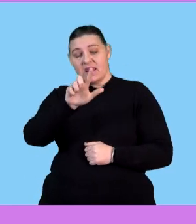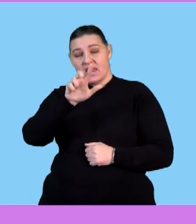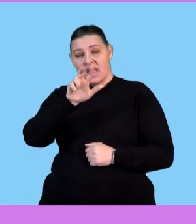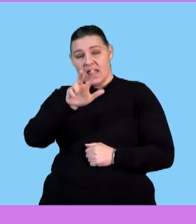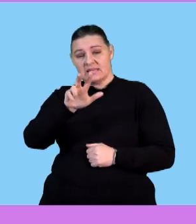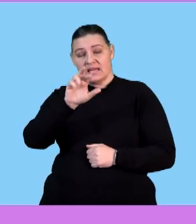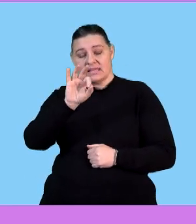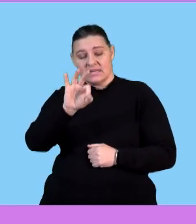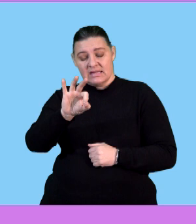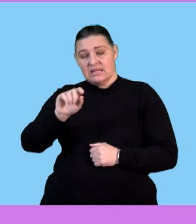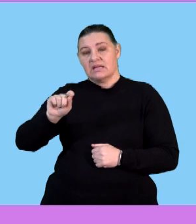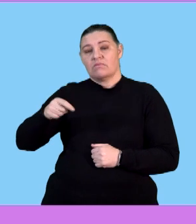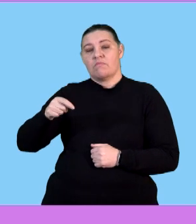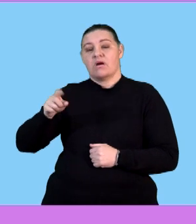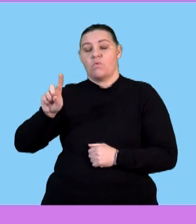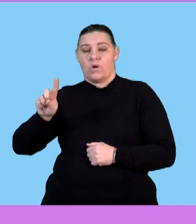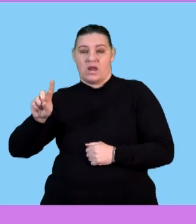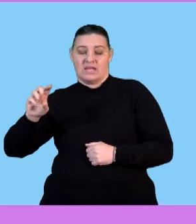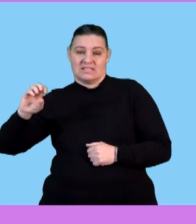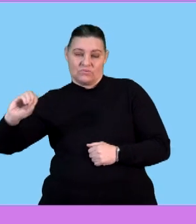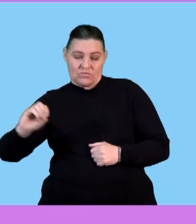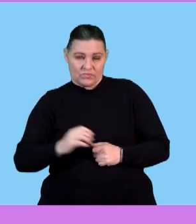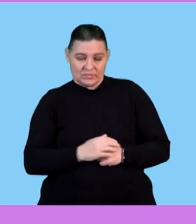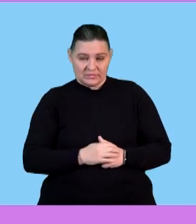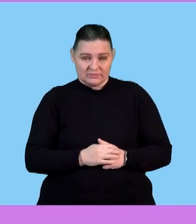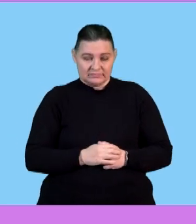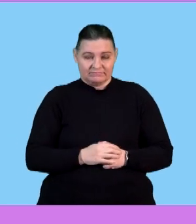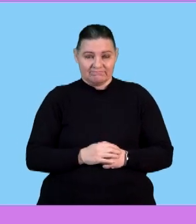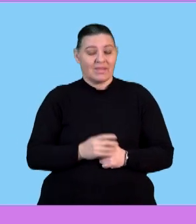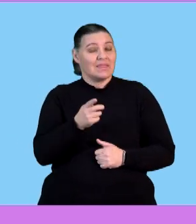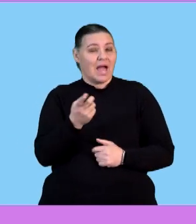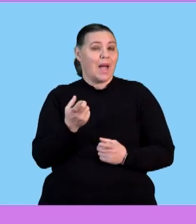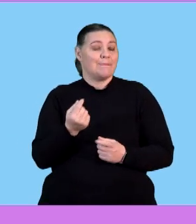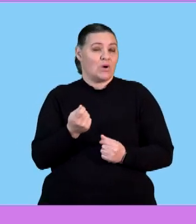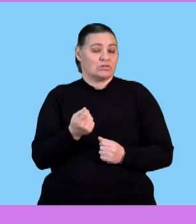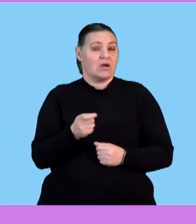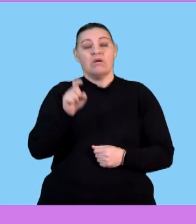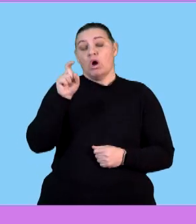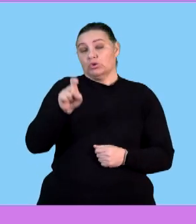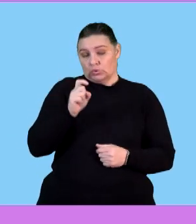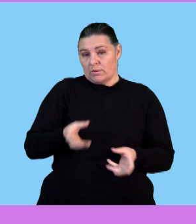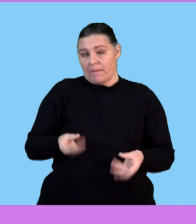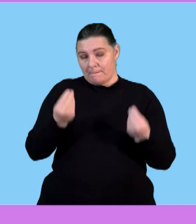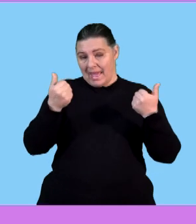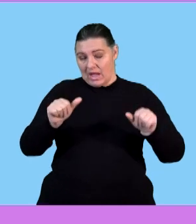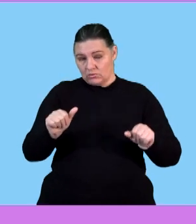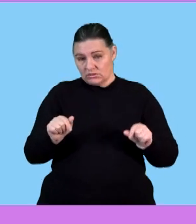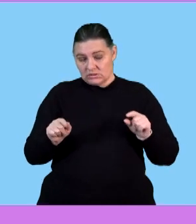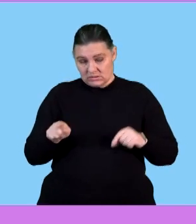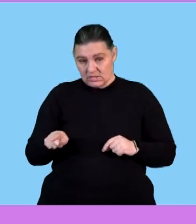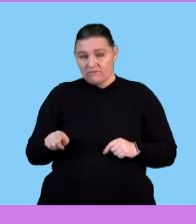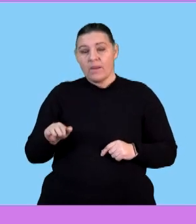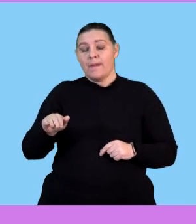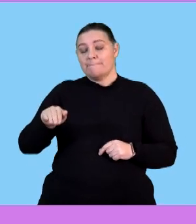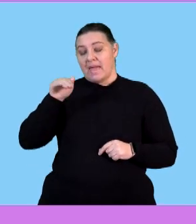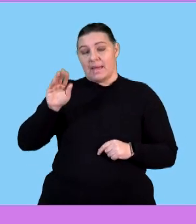14,783. Here's the comma. 10. All right. That's the amount that he should get in his account if he used